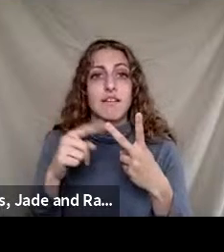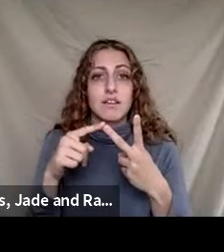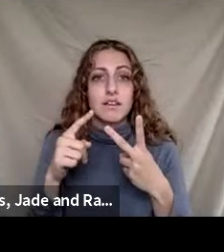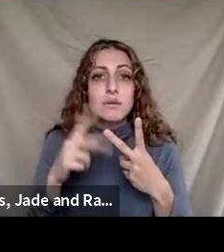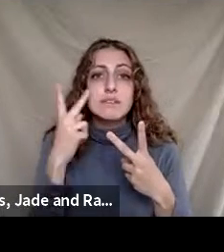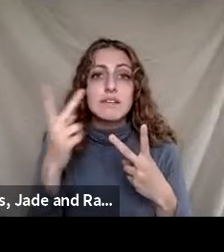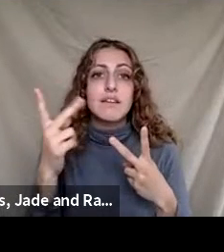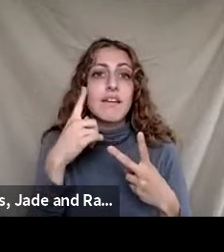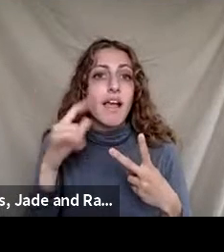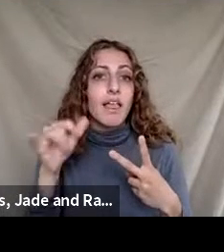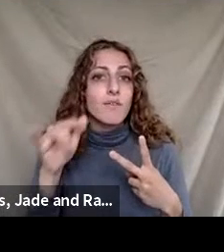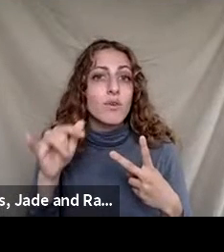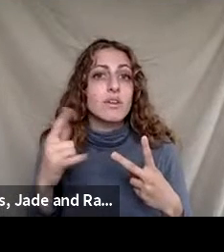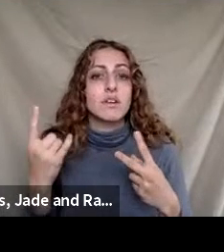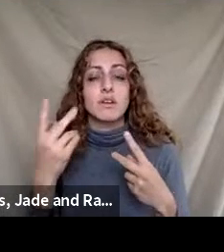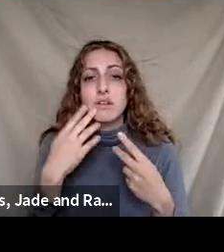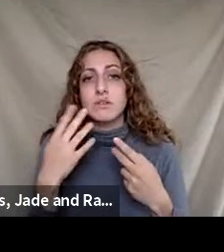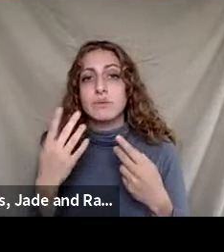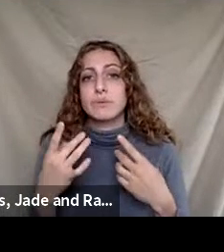just let them